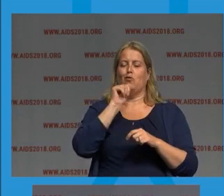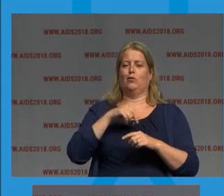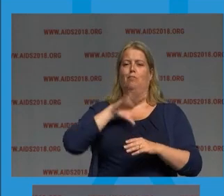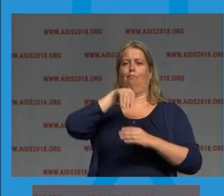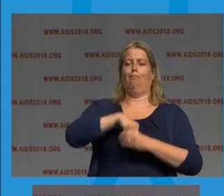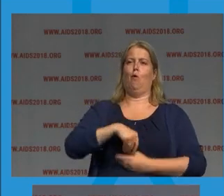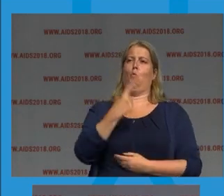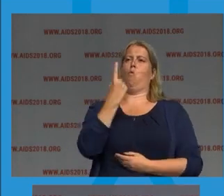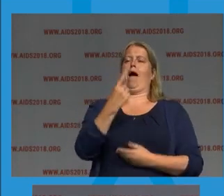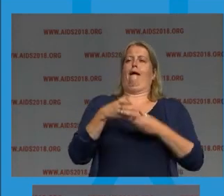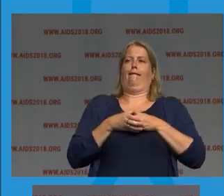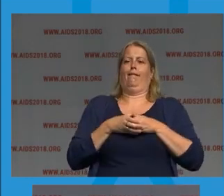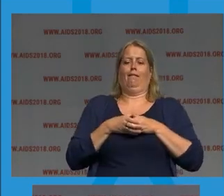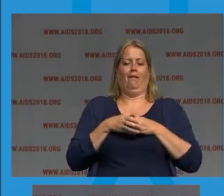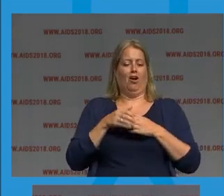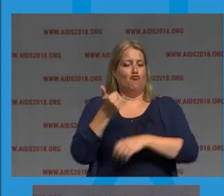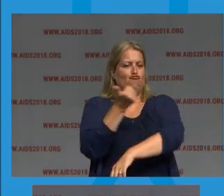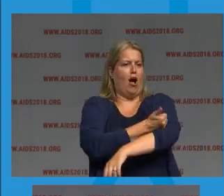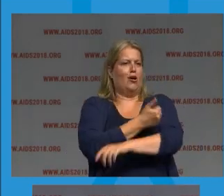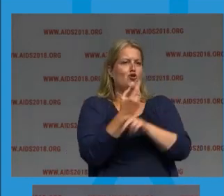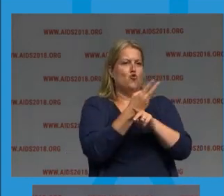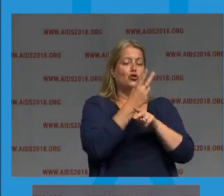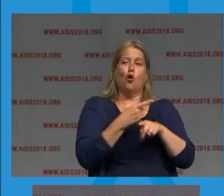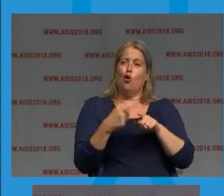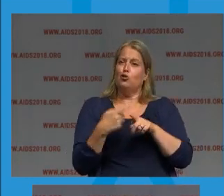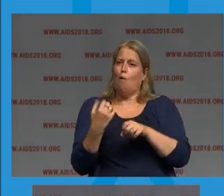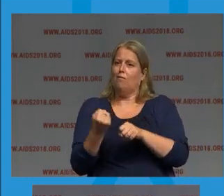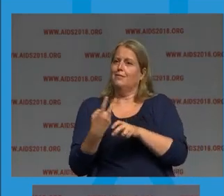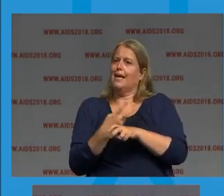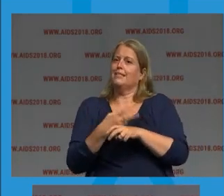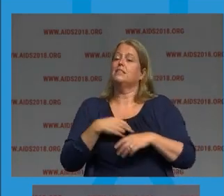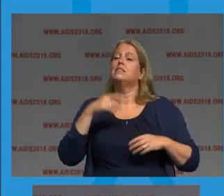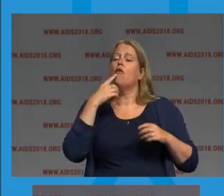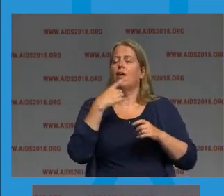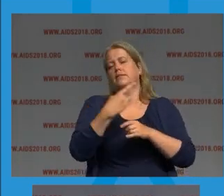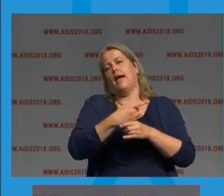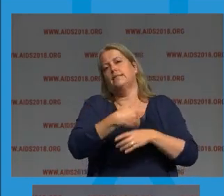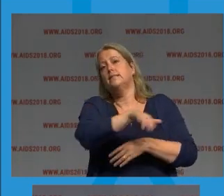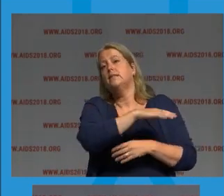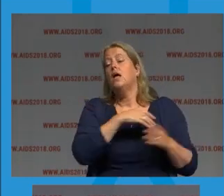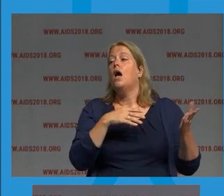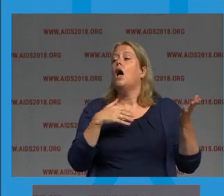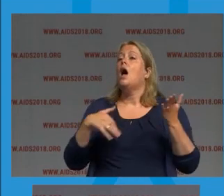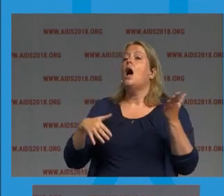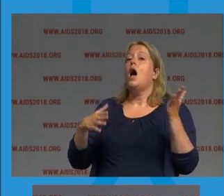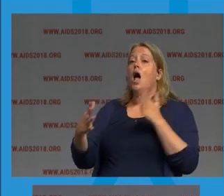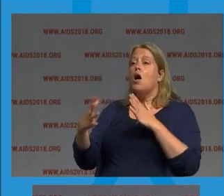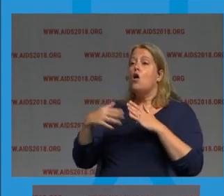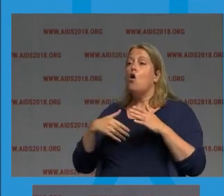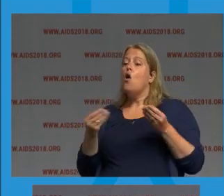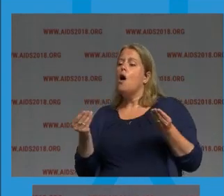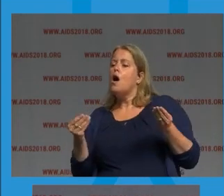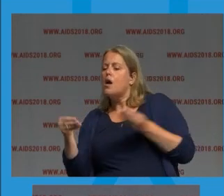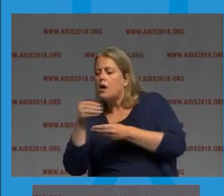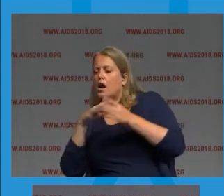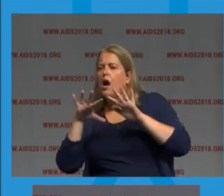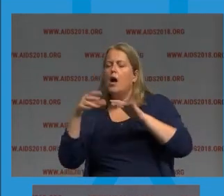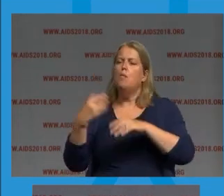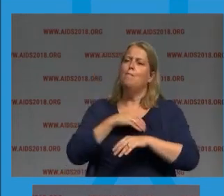use drugs also have sex, and that there is conflation about both people's parental and their sexual transmission